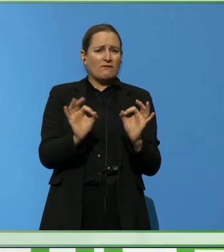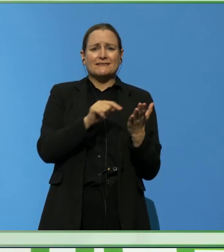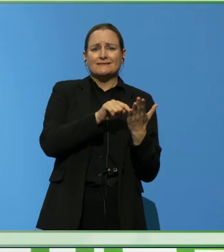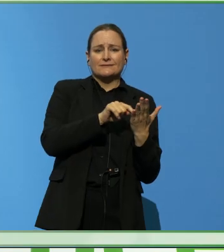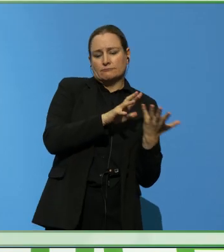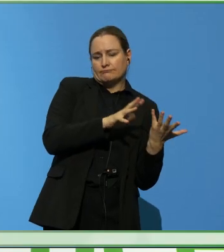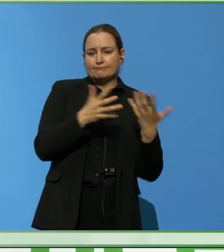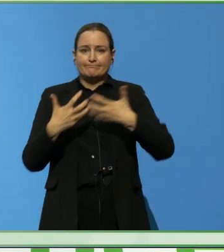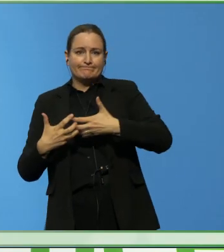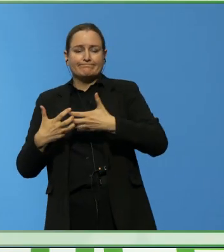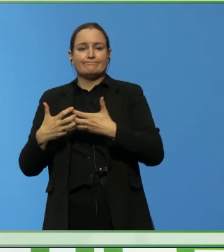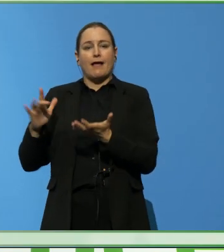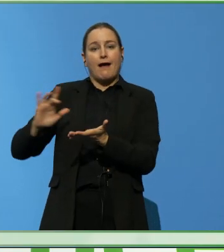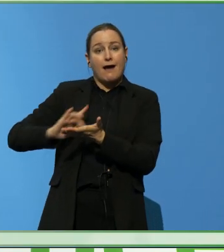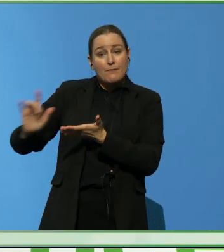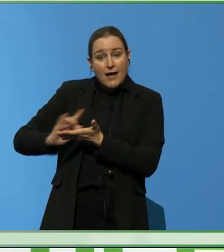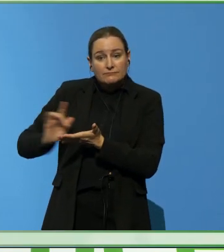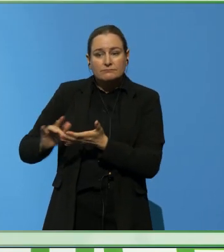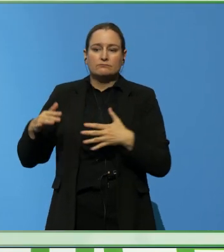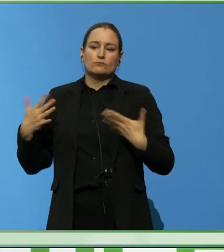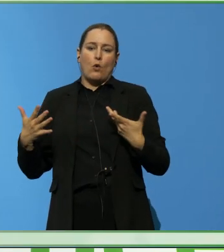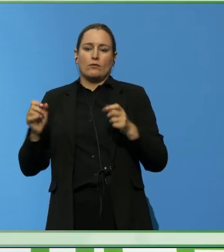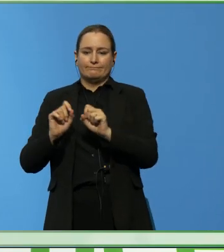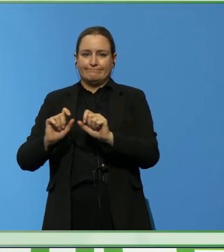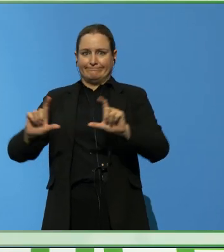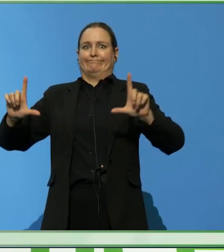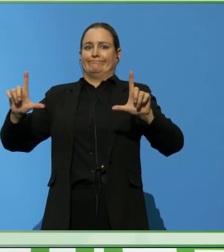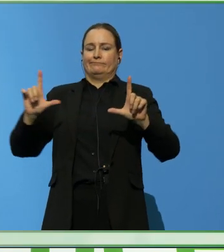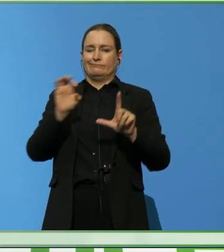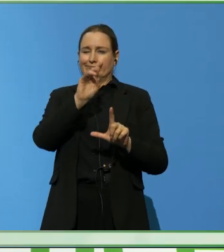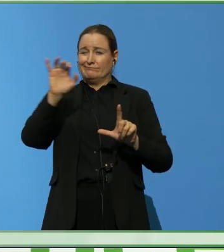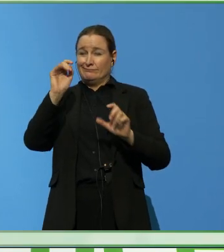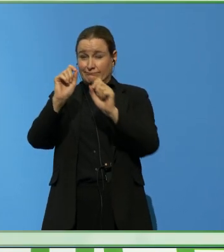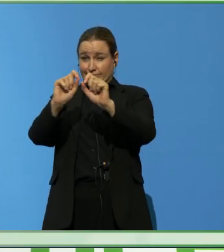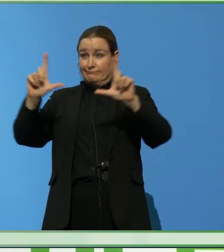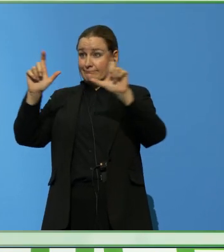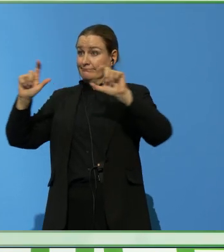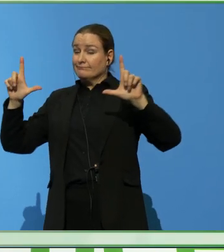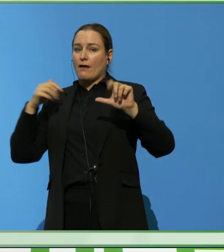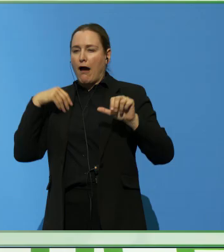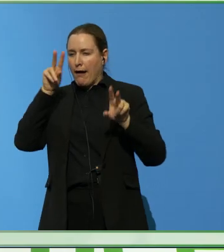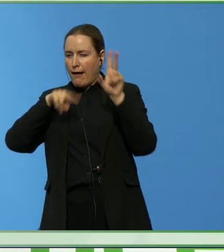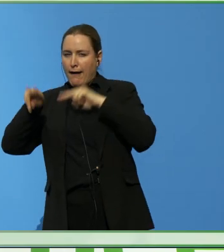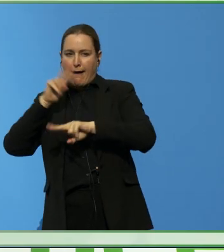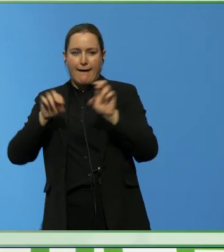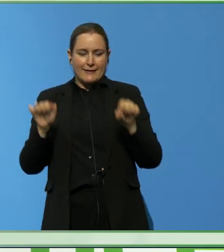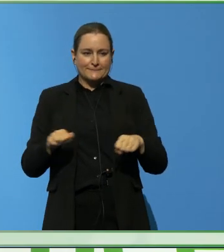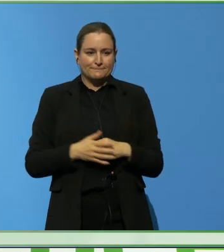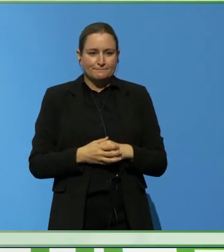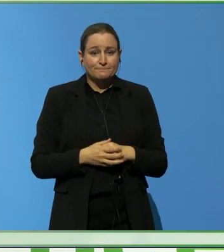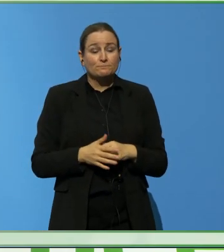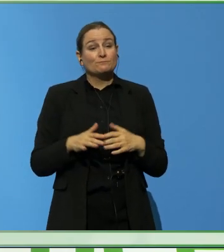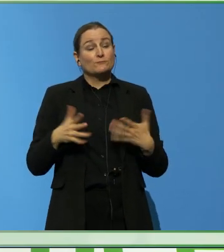screen to benefit from Oki. These versions make Oki more accessible for girls,